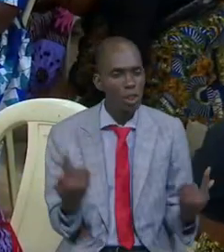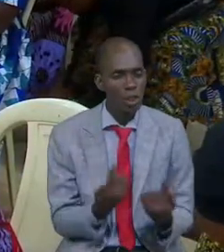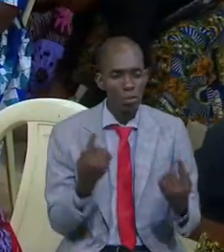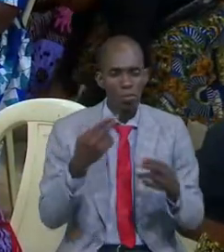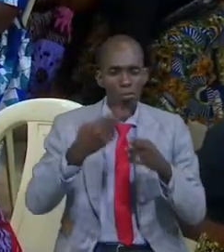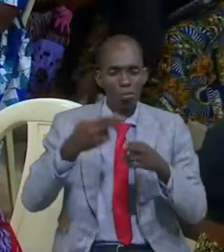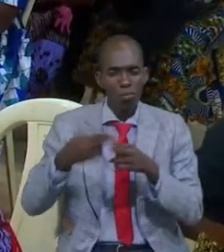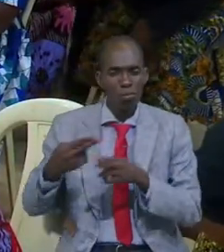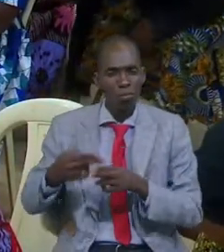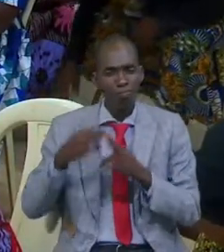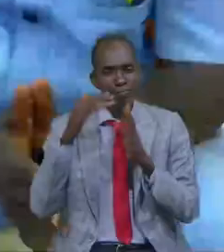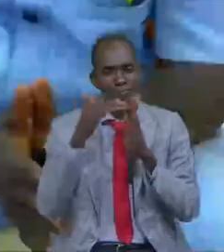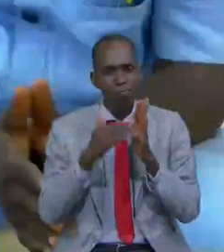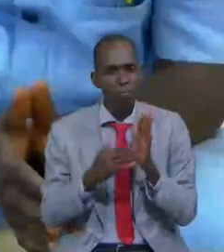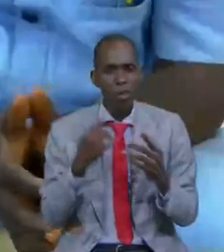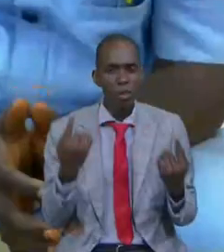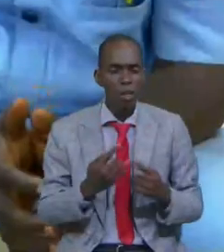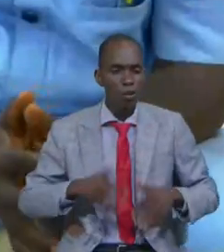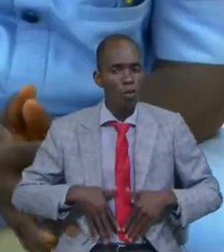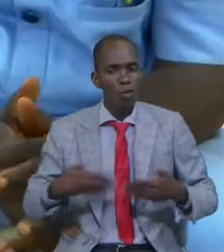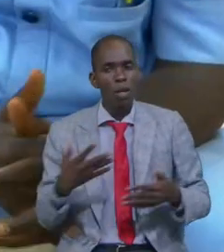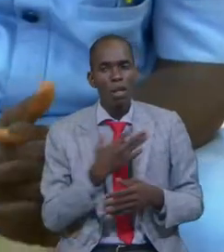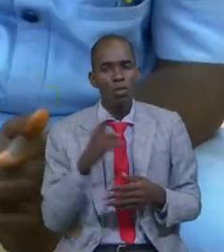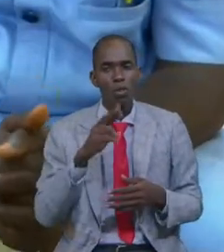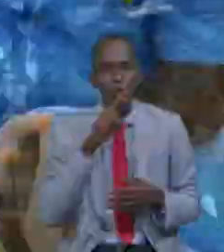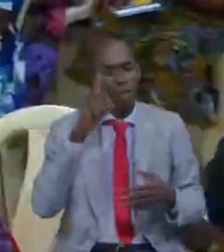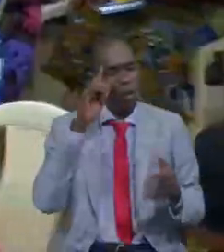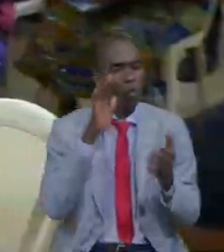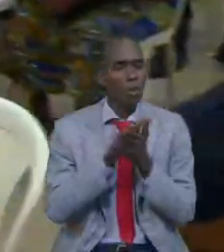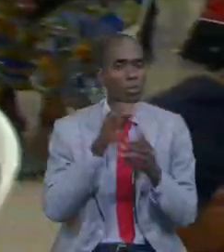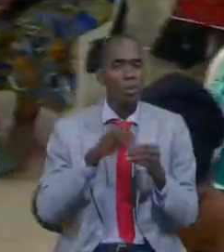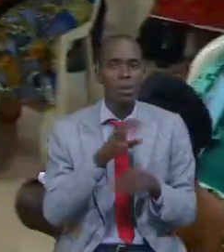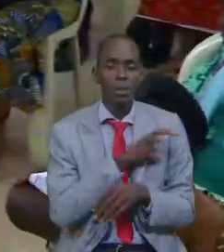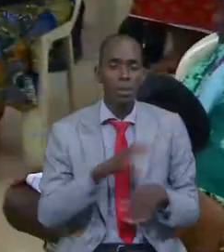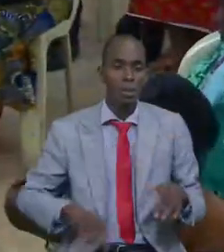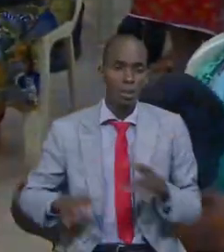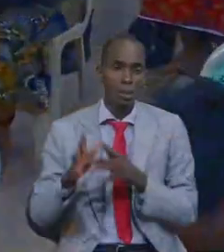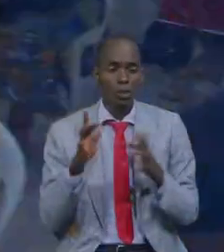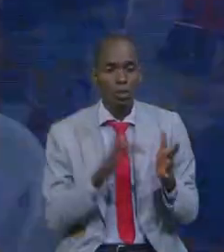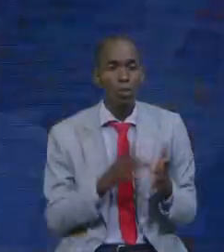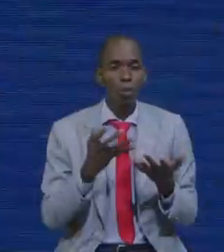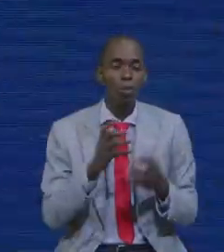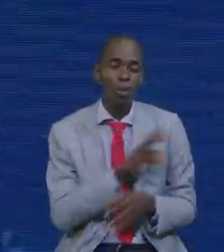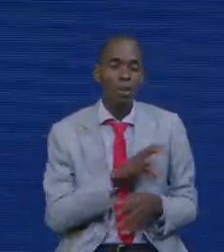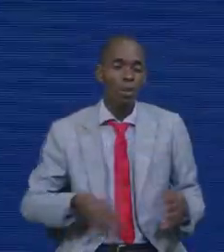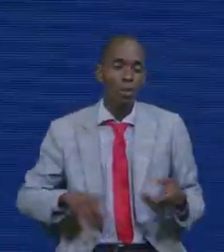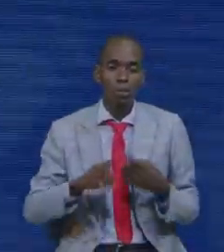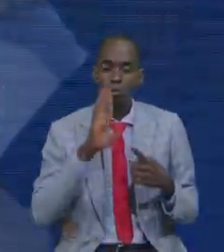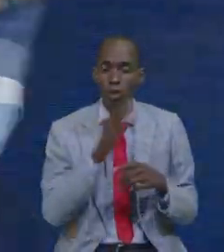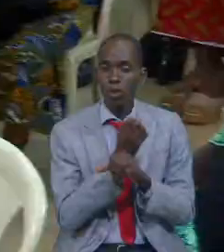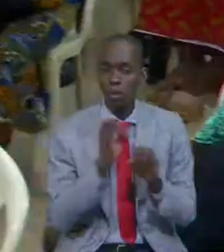them and you're believing on the Lord Jesus Christ to be your own Savior tonight, wherever